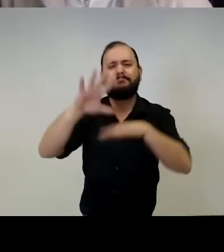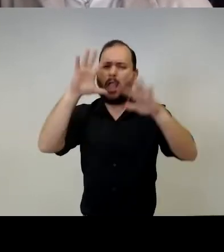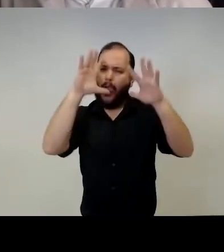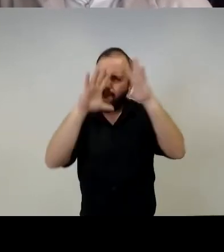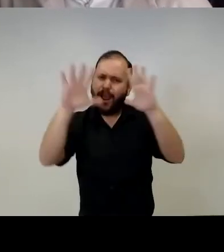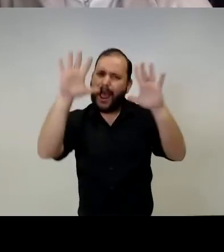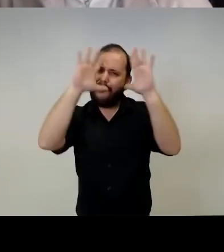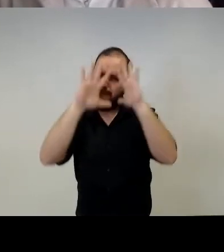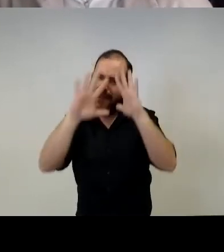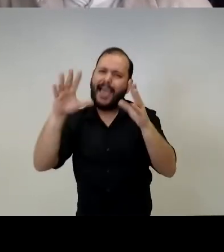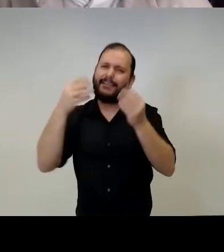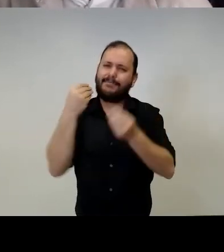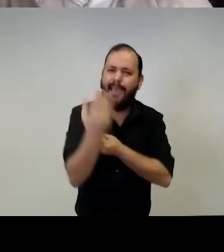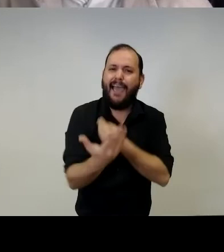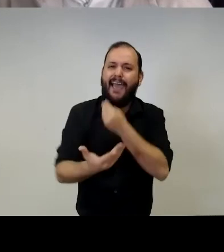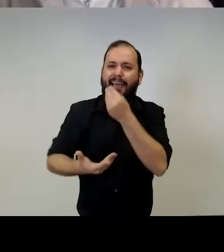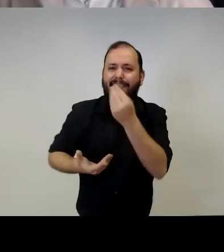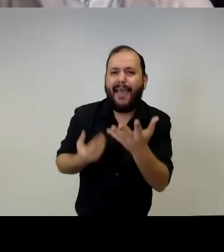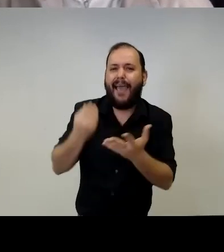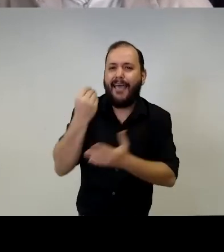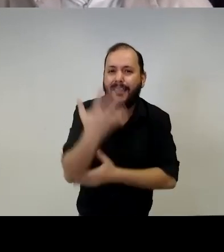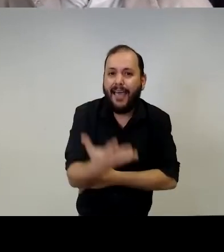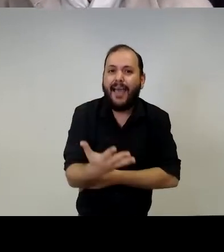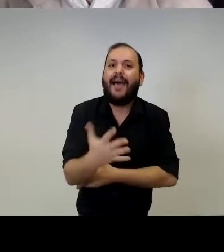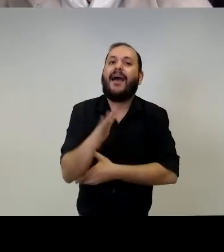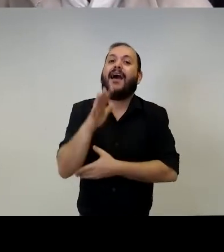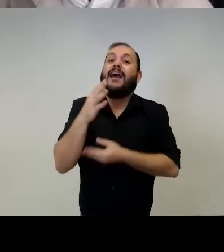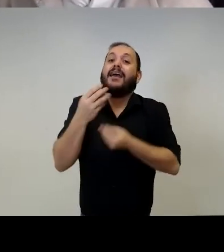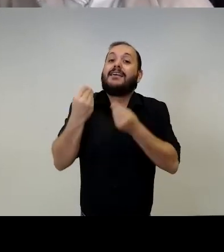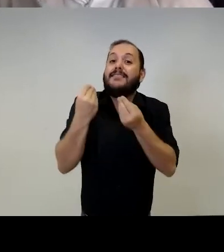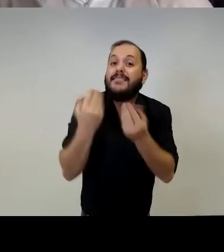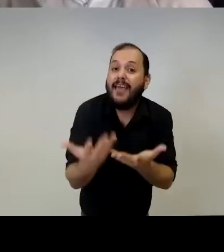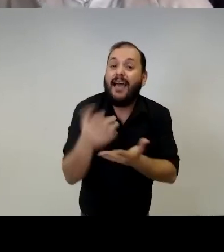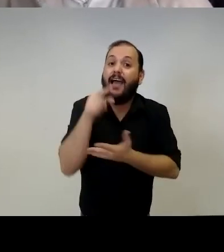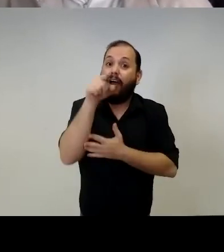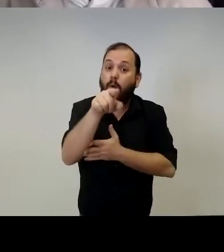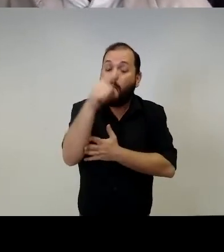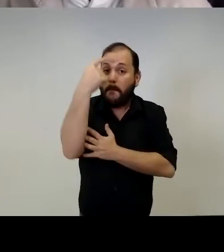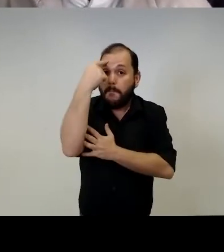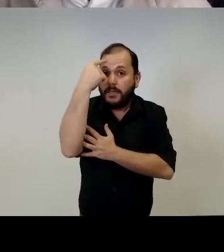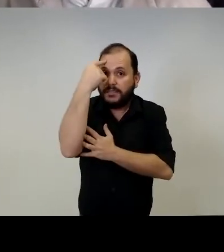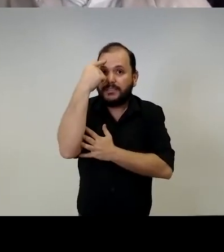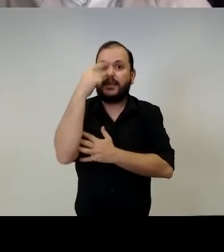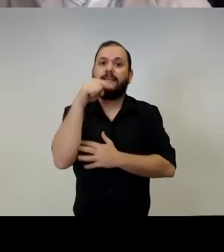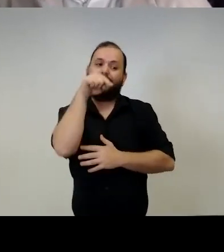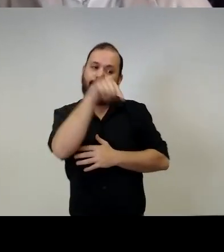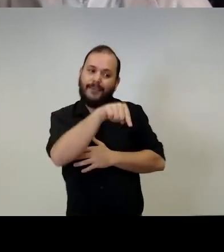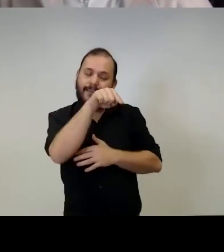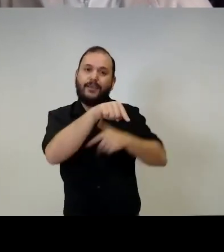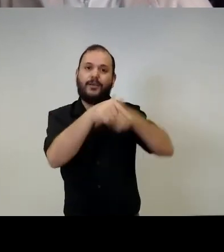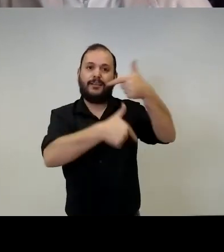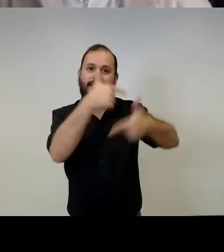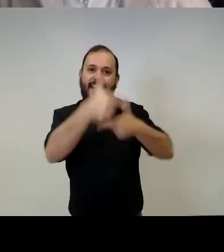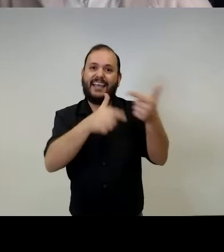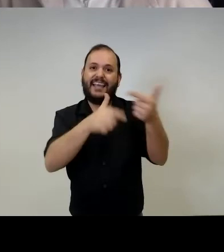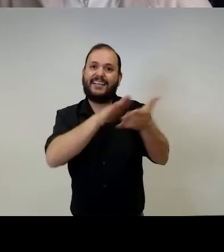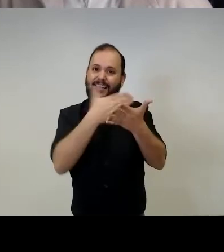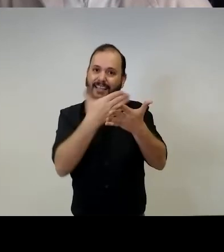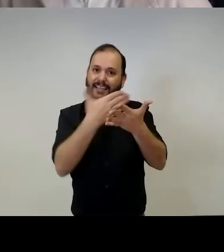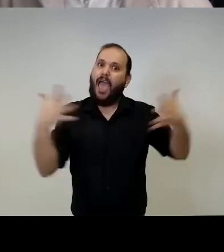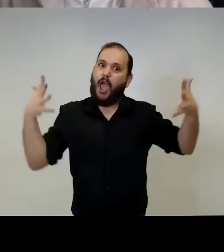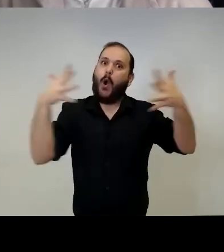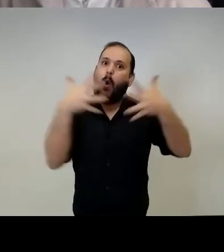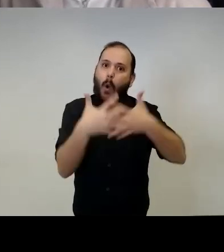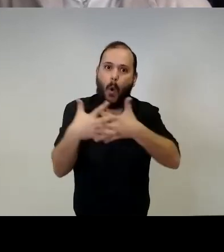very complex work has many sides to it that should attract spoken language interpreters,